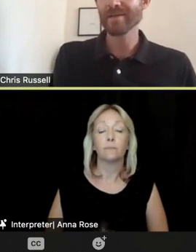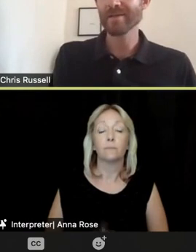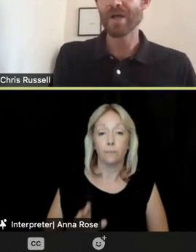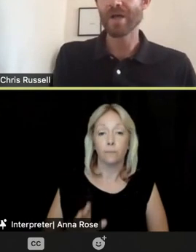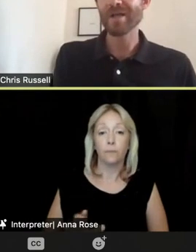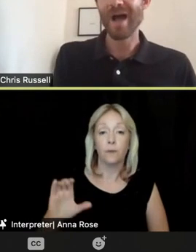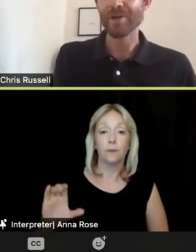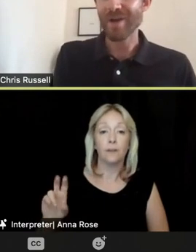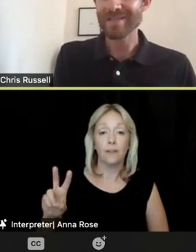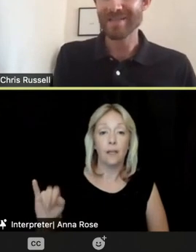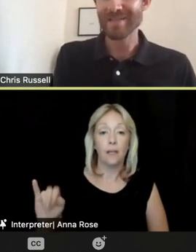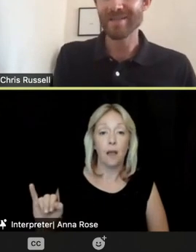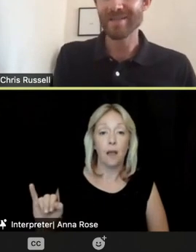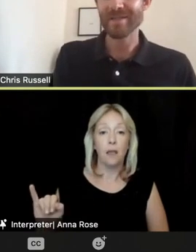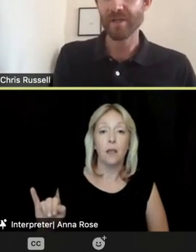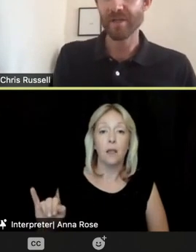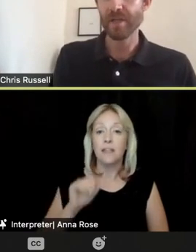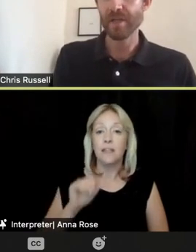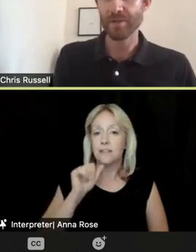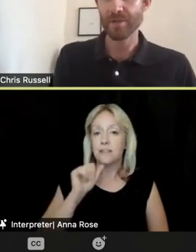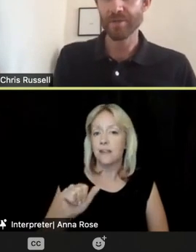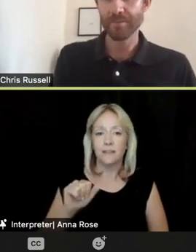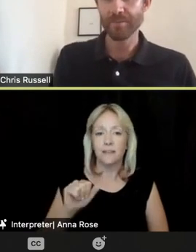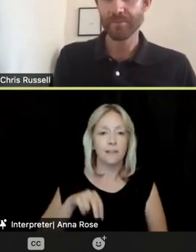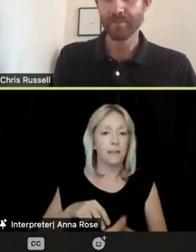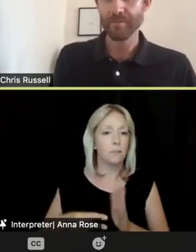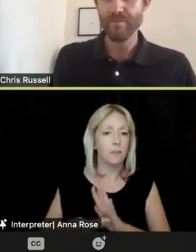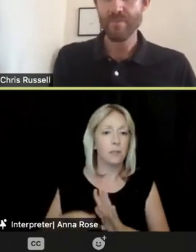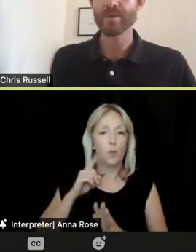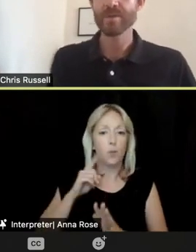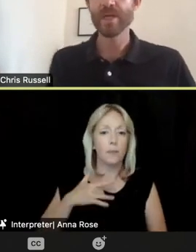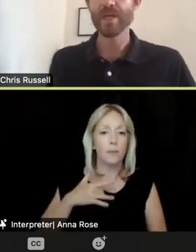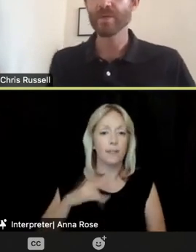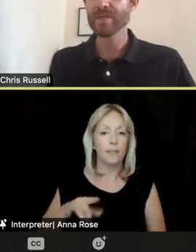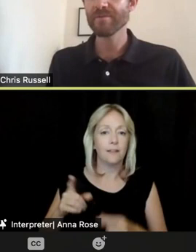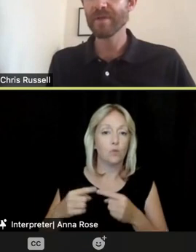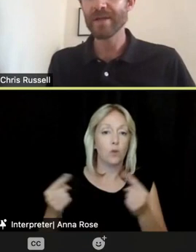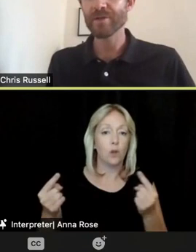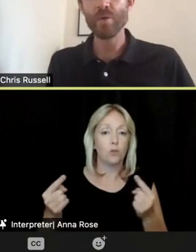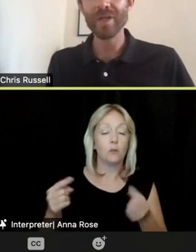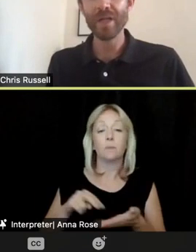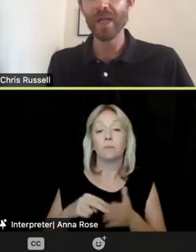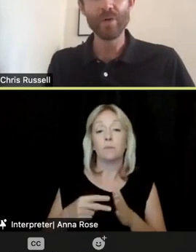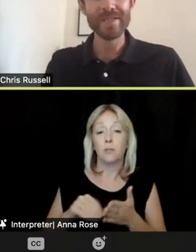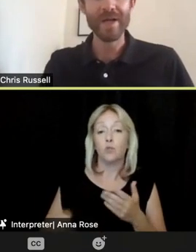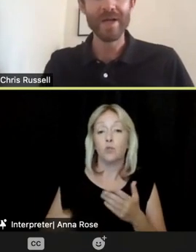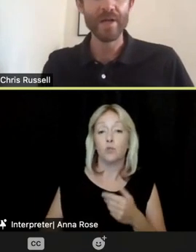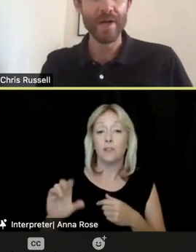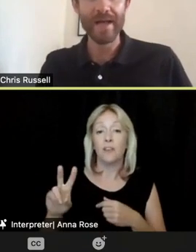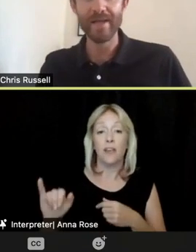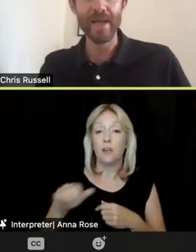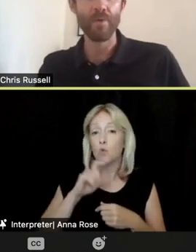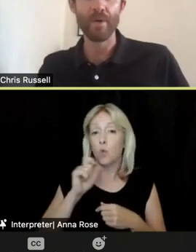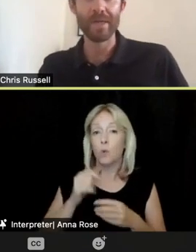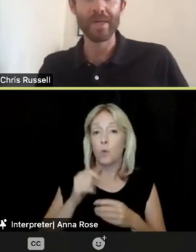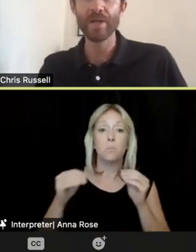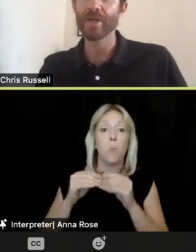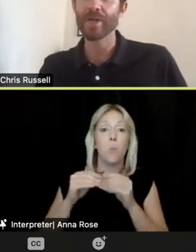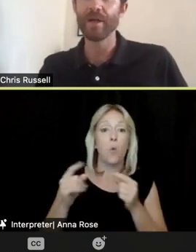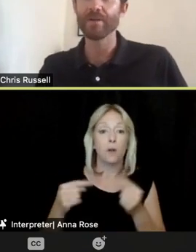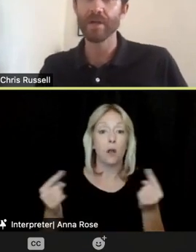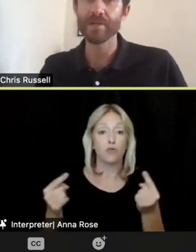CVI doesn't cause contrast sensitivity issues. So kids with CVI don't need increased contrast any